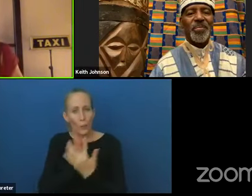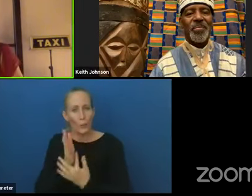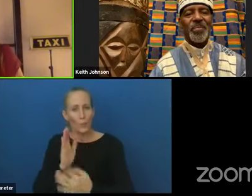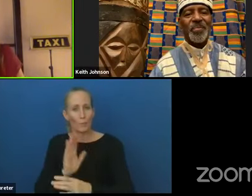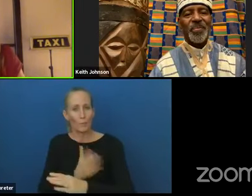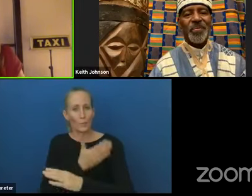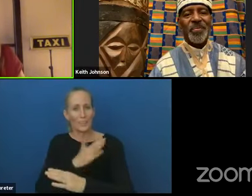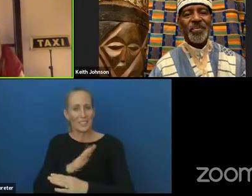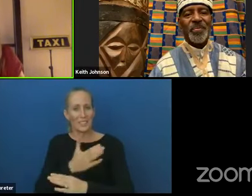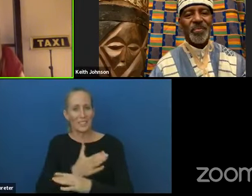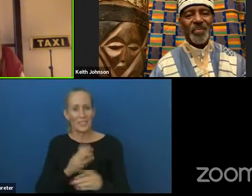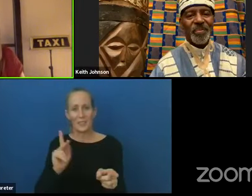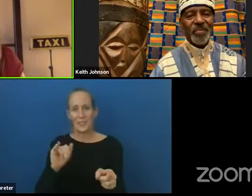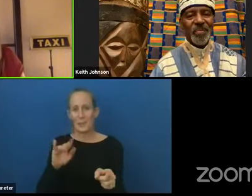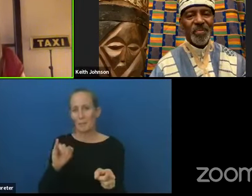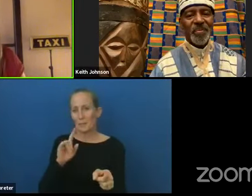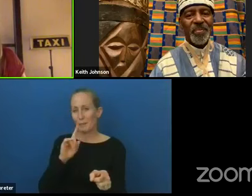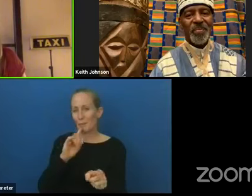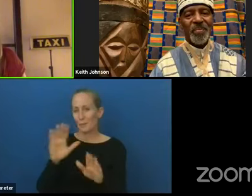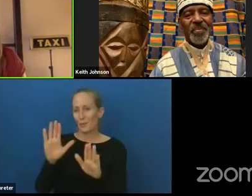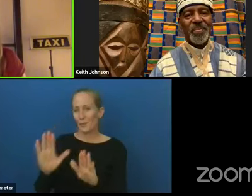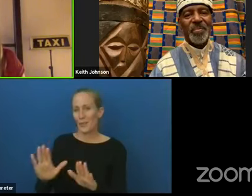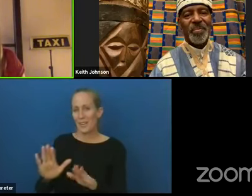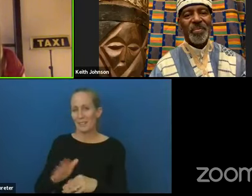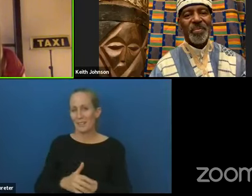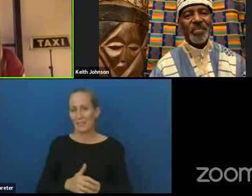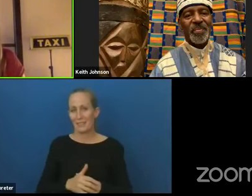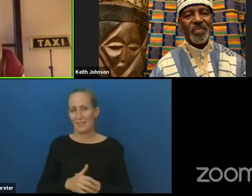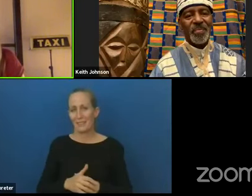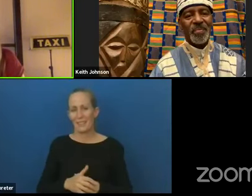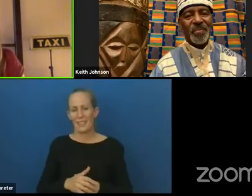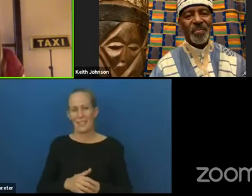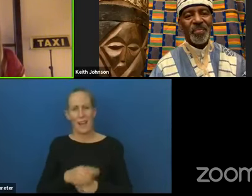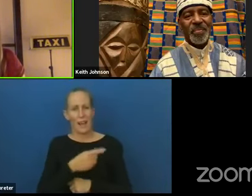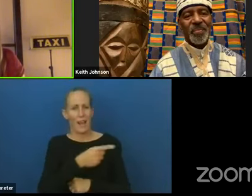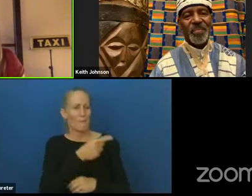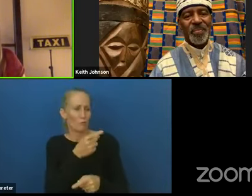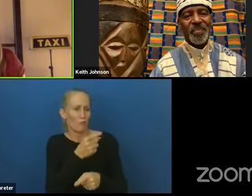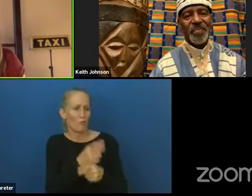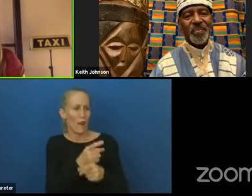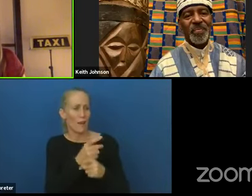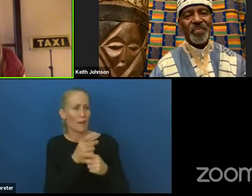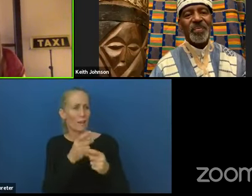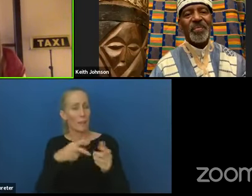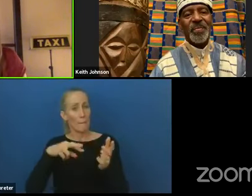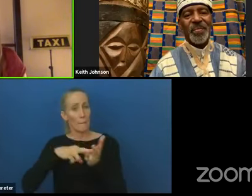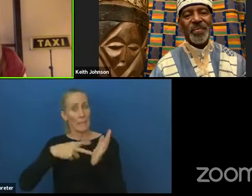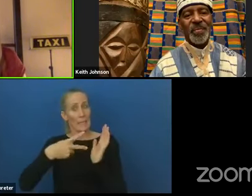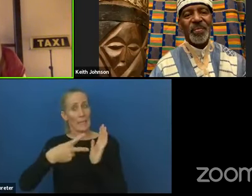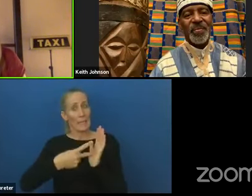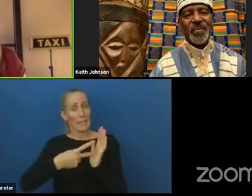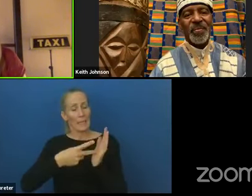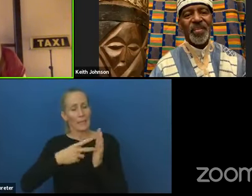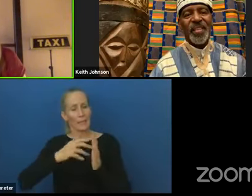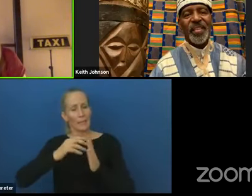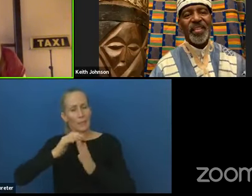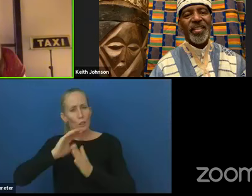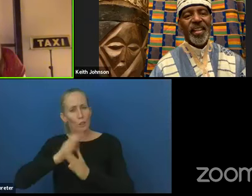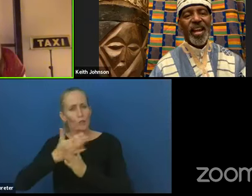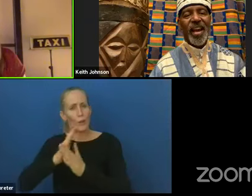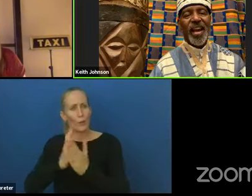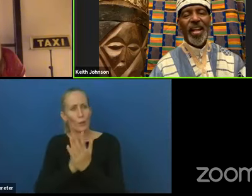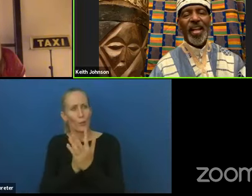so great. Yeah, just all that gets transmitted even without language or a different kind of